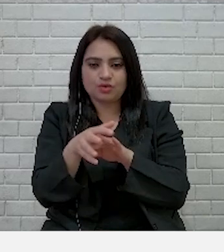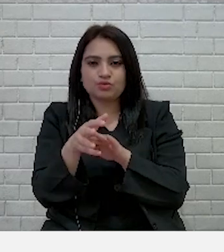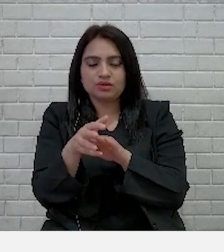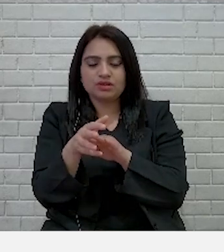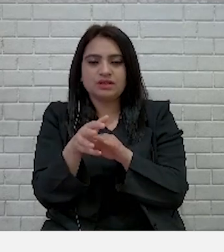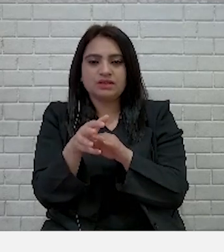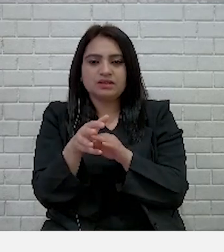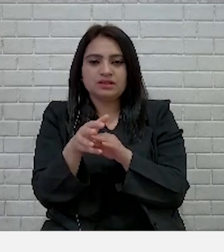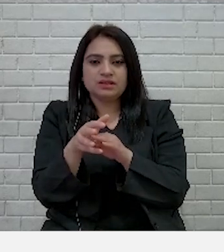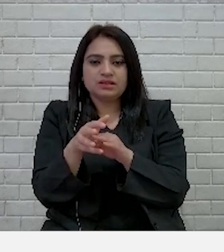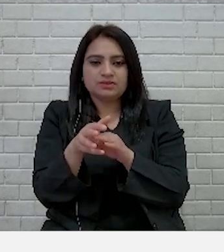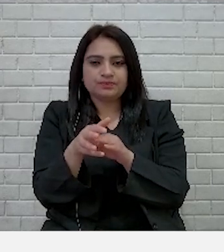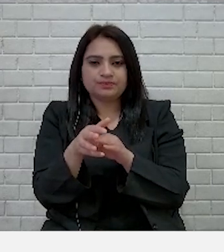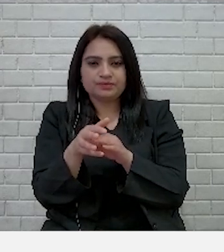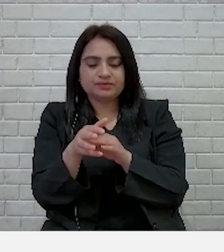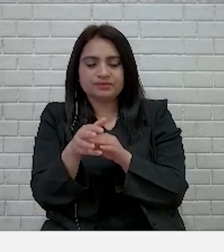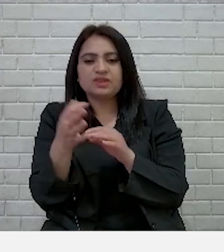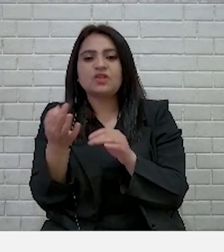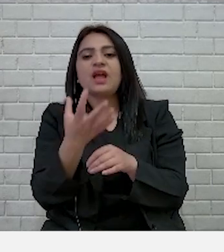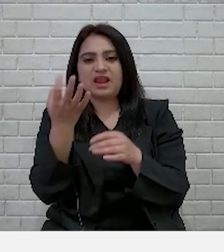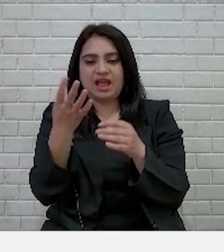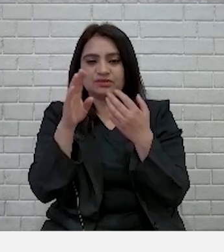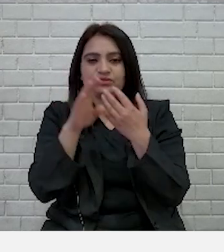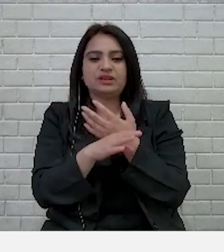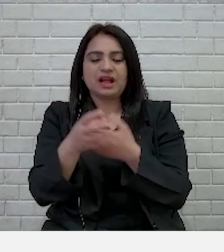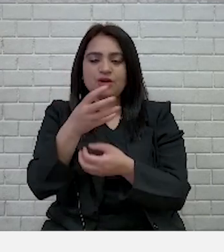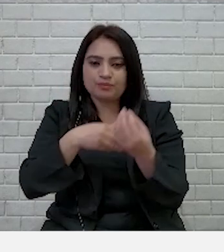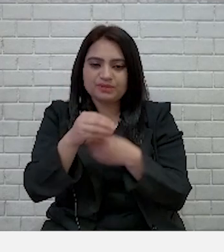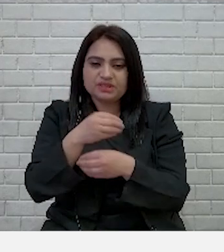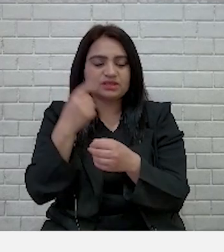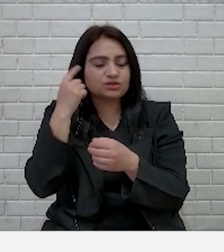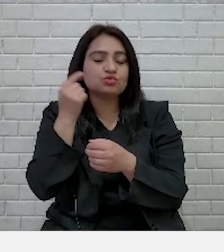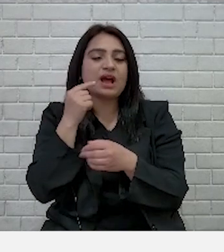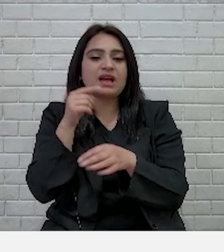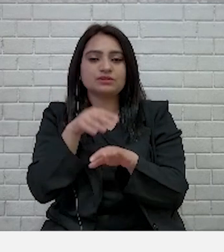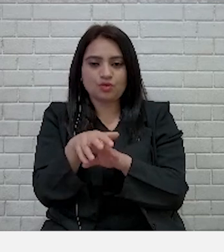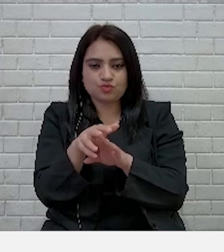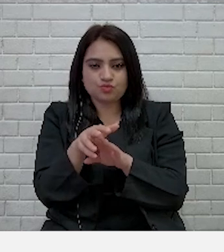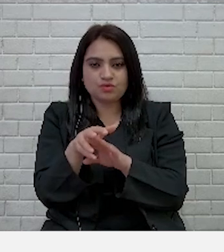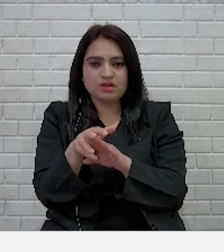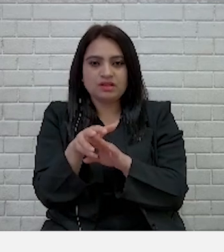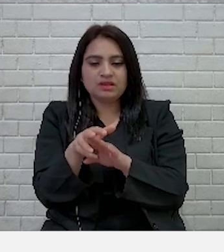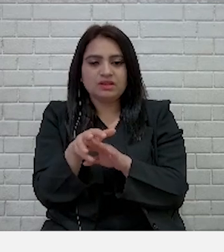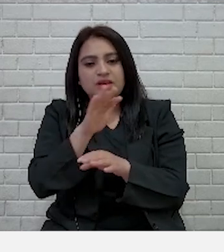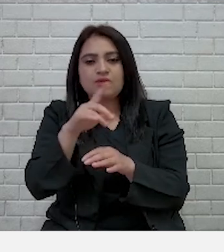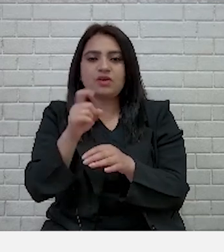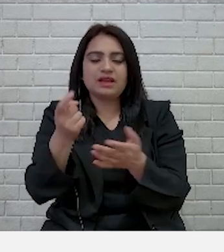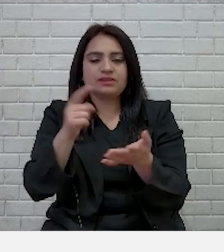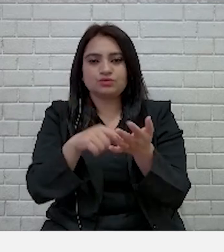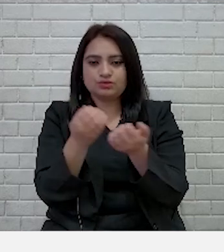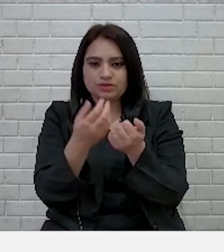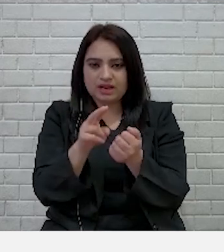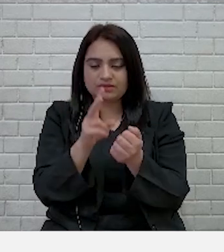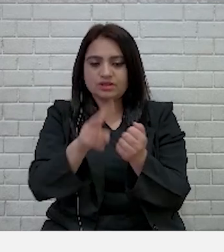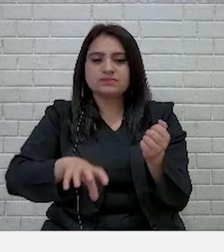we do that by collaborating with the local women and collaborating with the local women so that they can